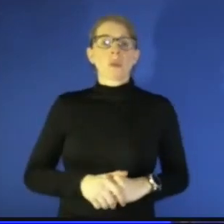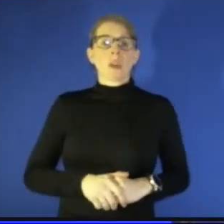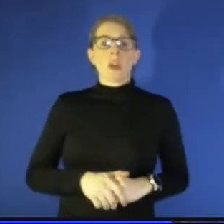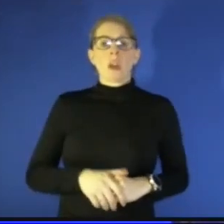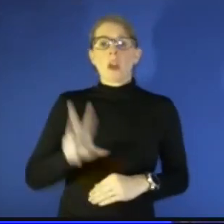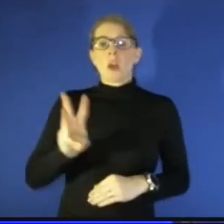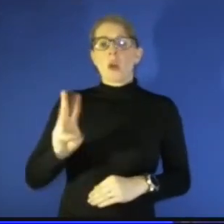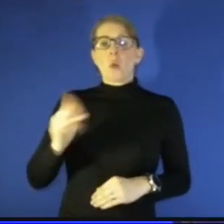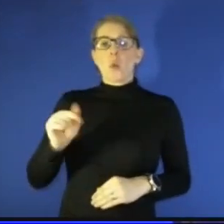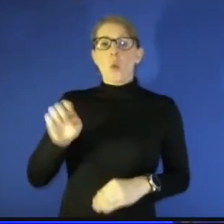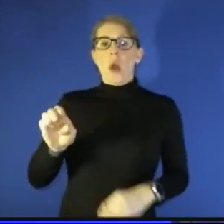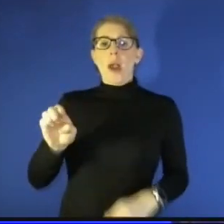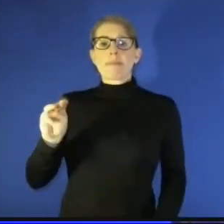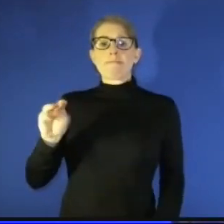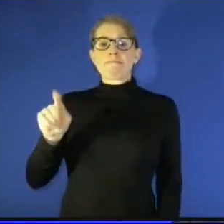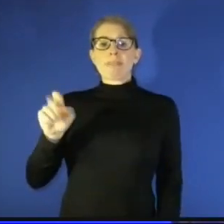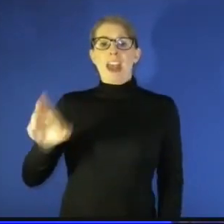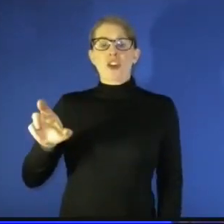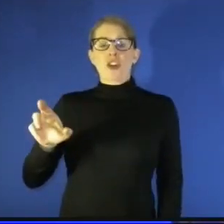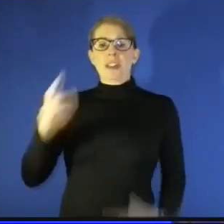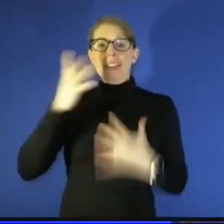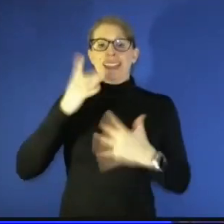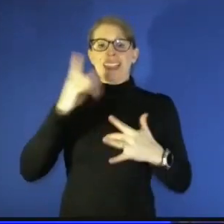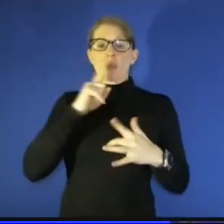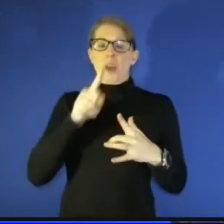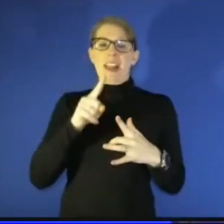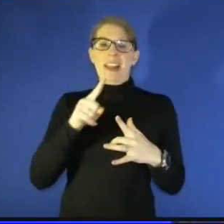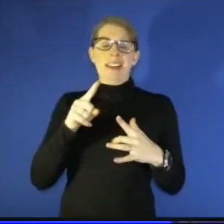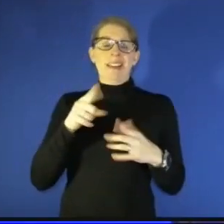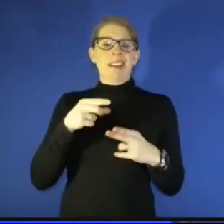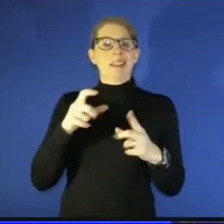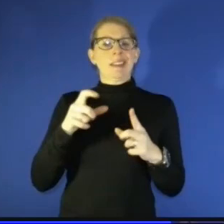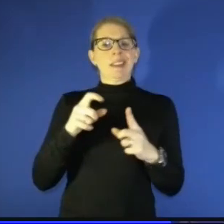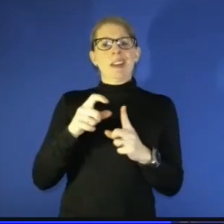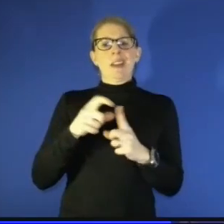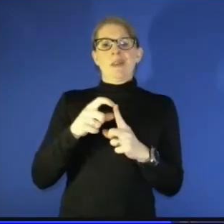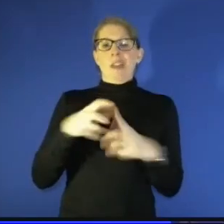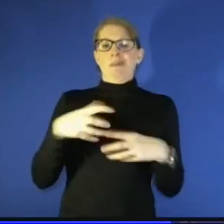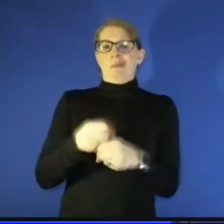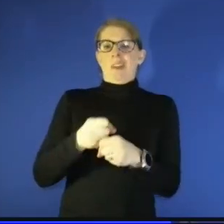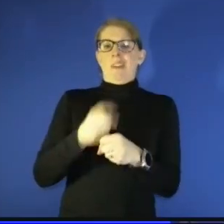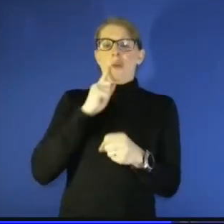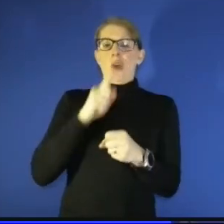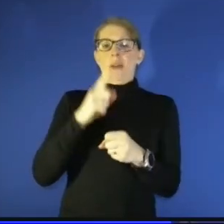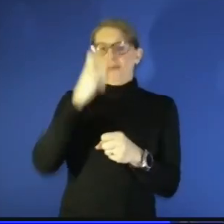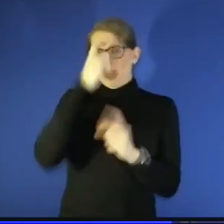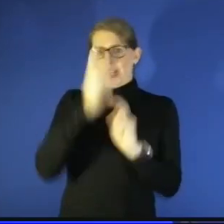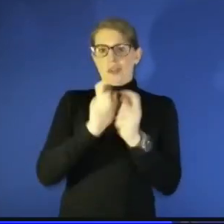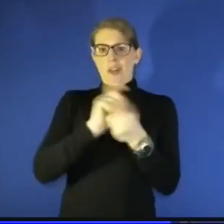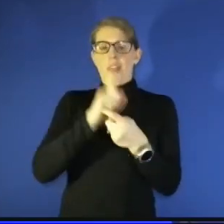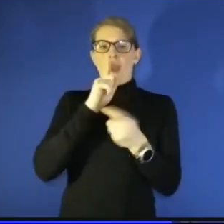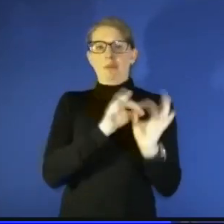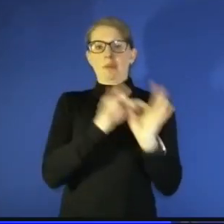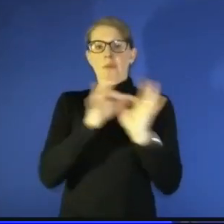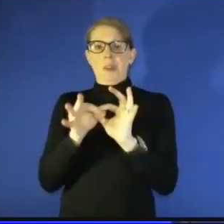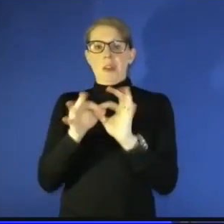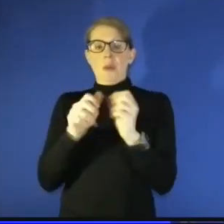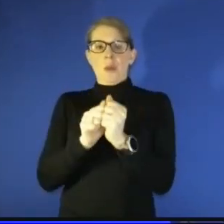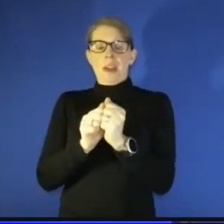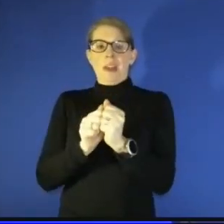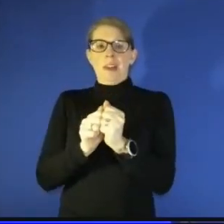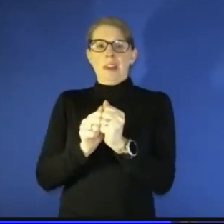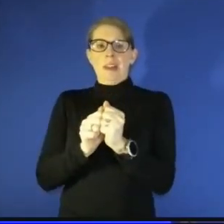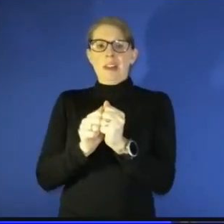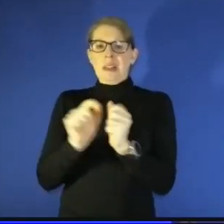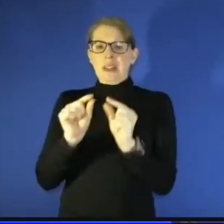a catch-all phrase for changes in the brain that are thought to be related to the very smallest blood vessels in the